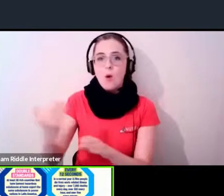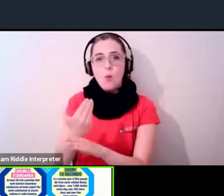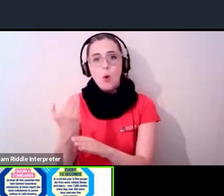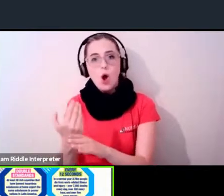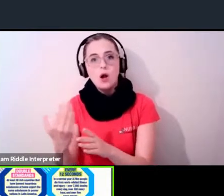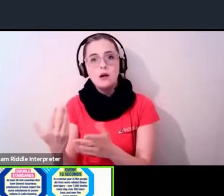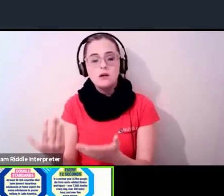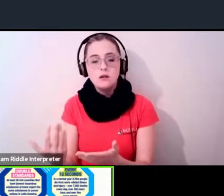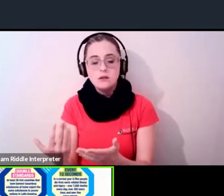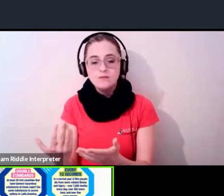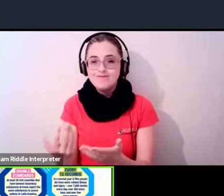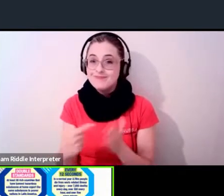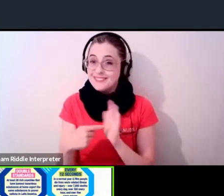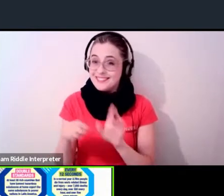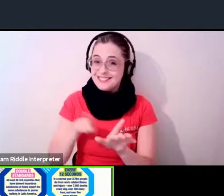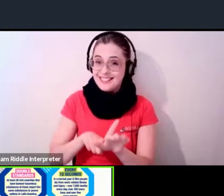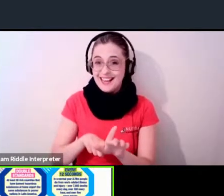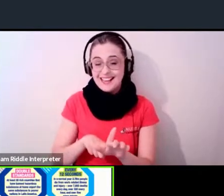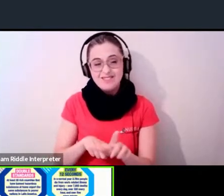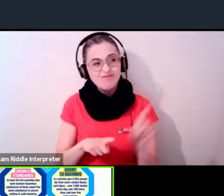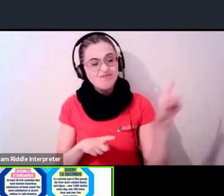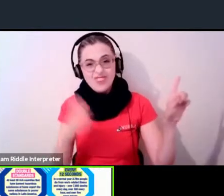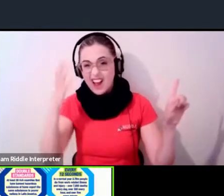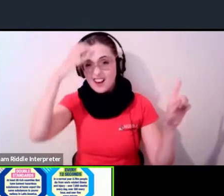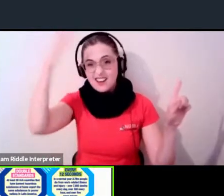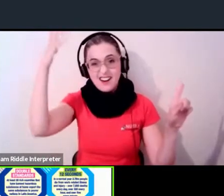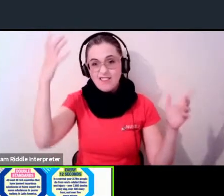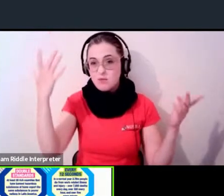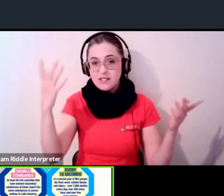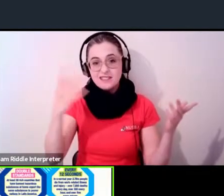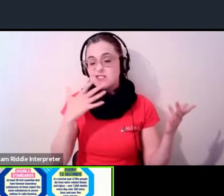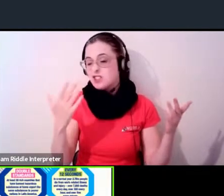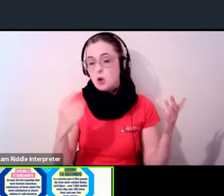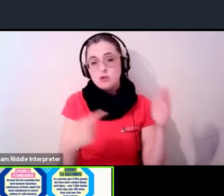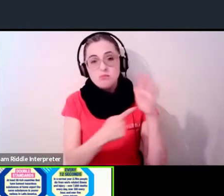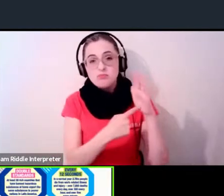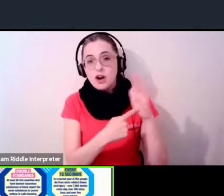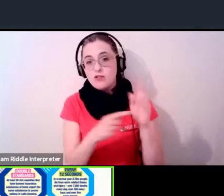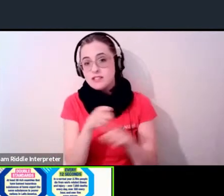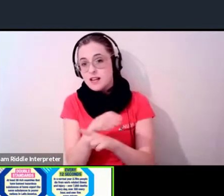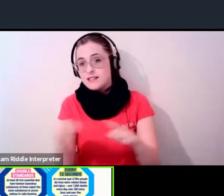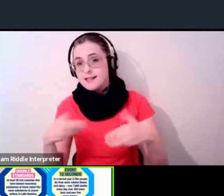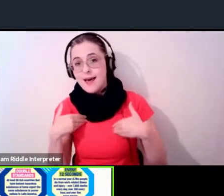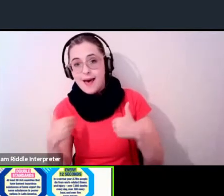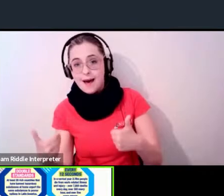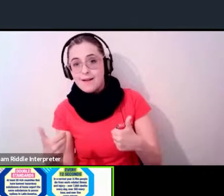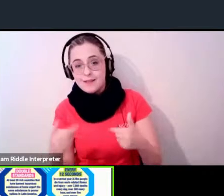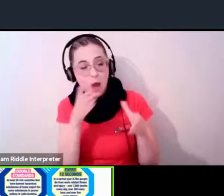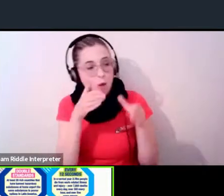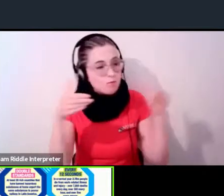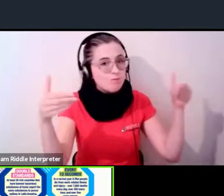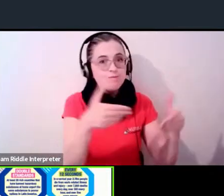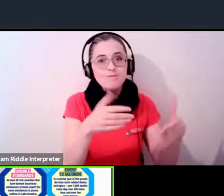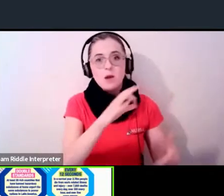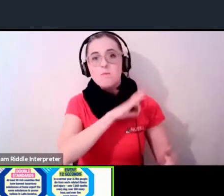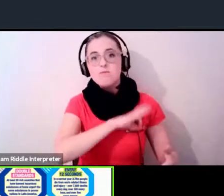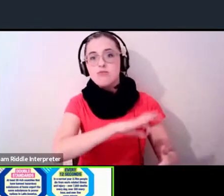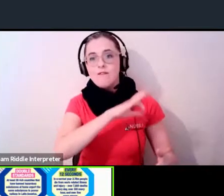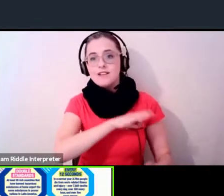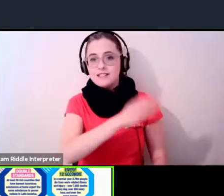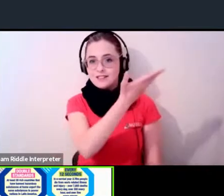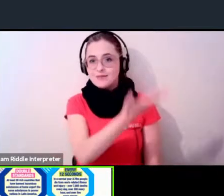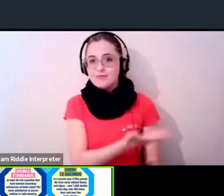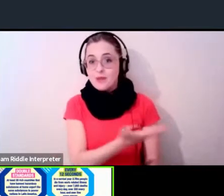year has shown how little neoliberal governments prioritise workers' health before profits. Prior to the pandemic, the